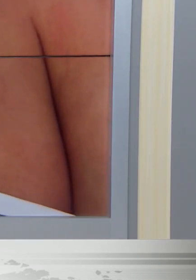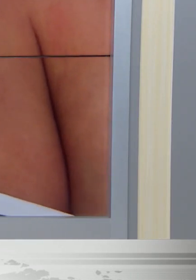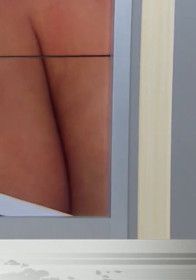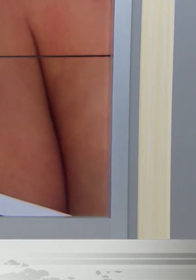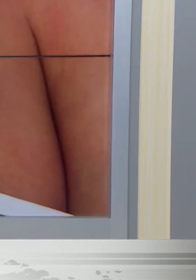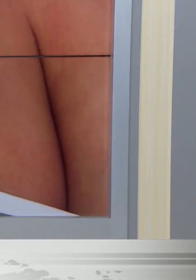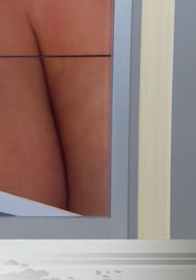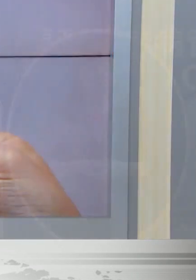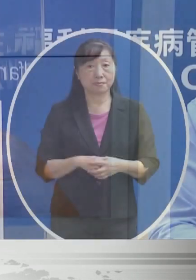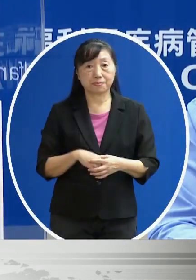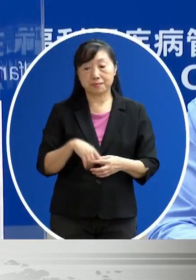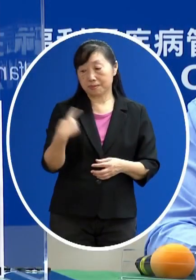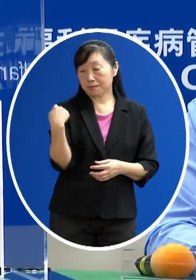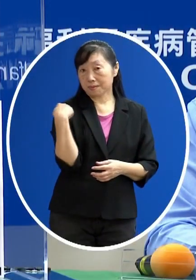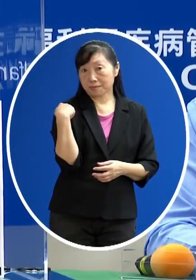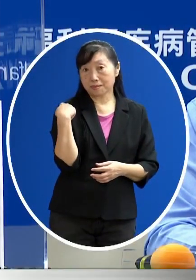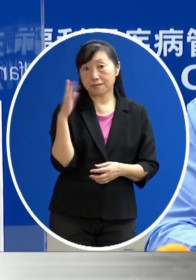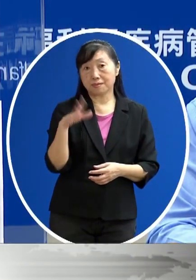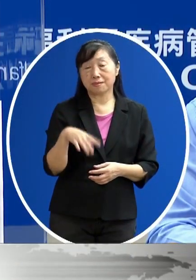August.